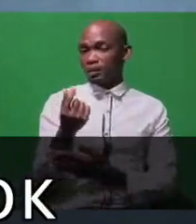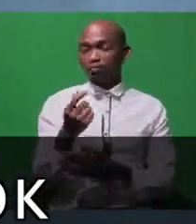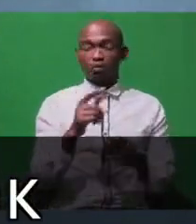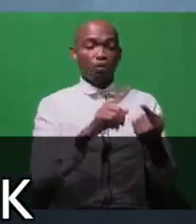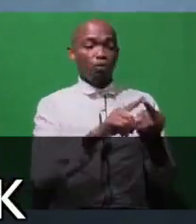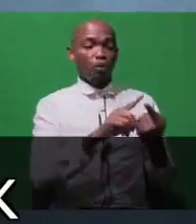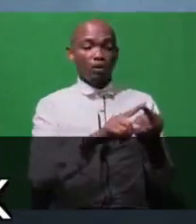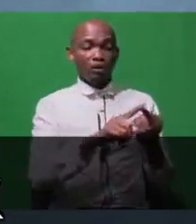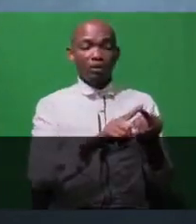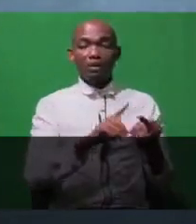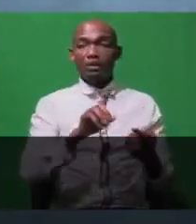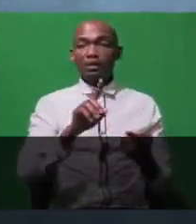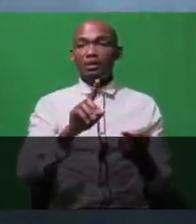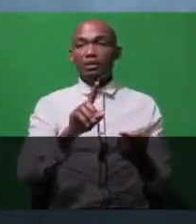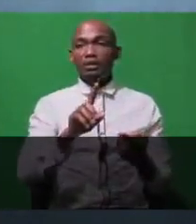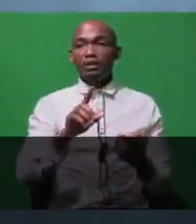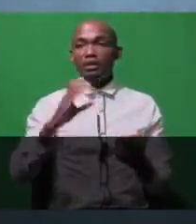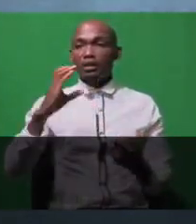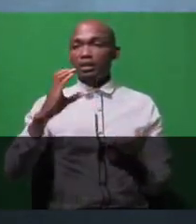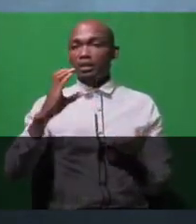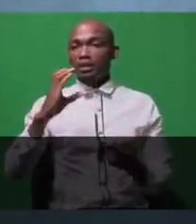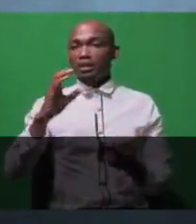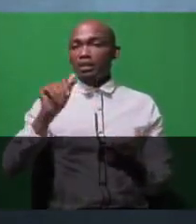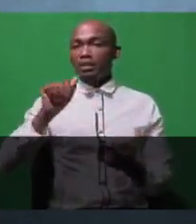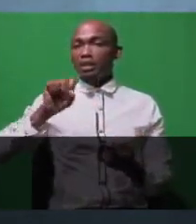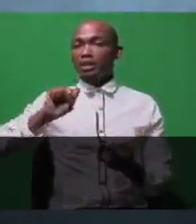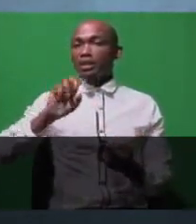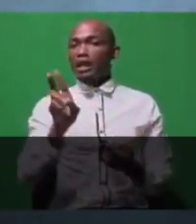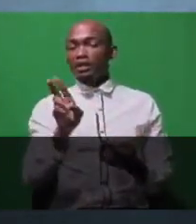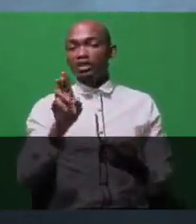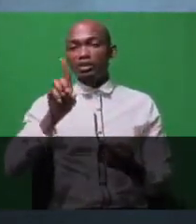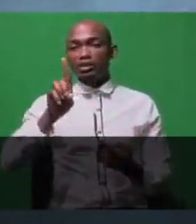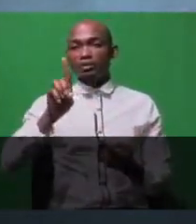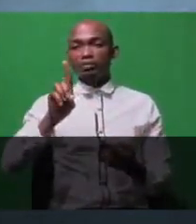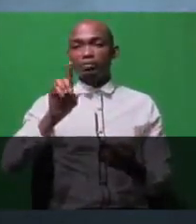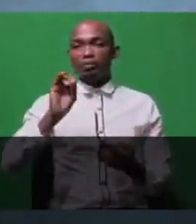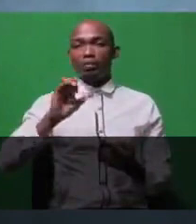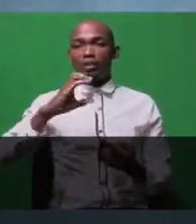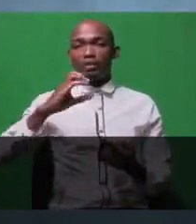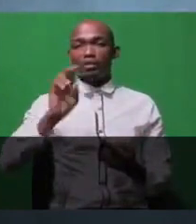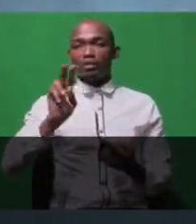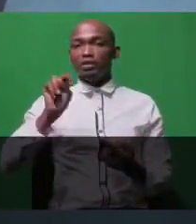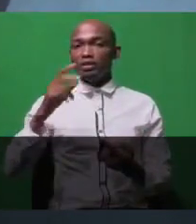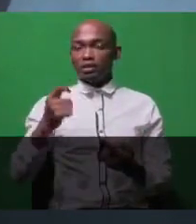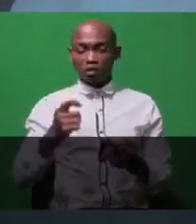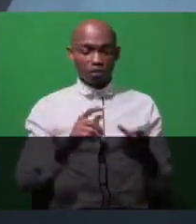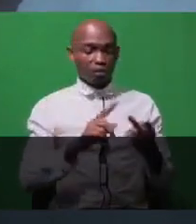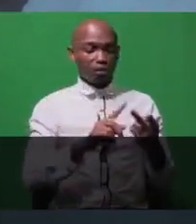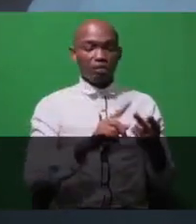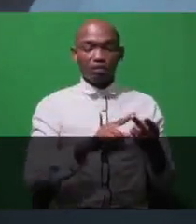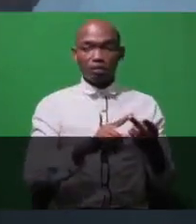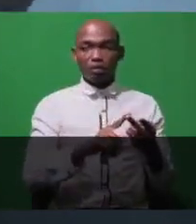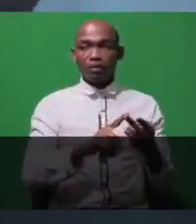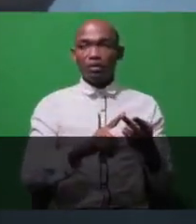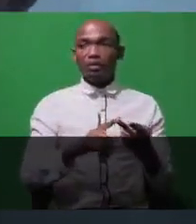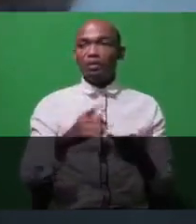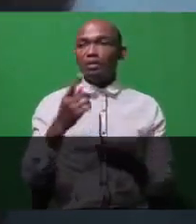discount. Second one is trade discount.